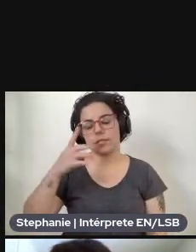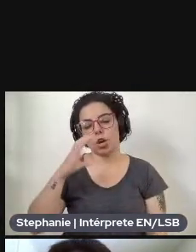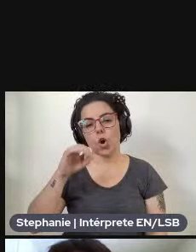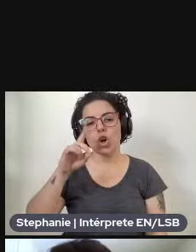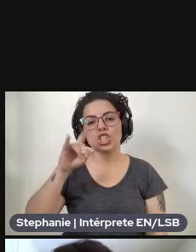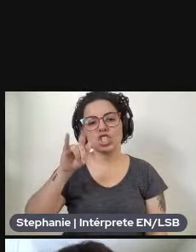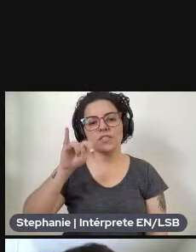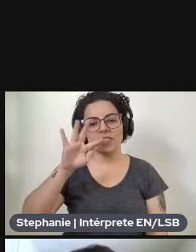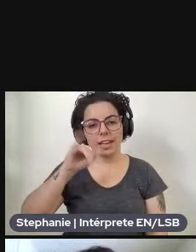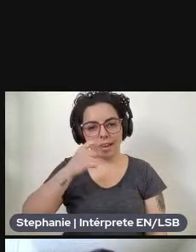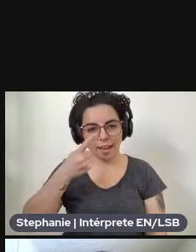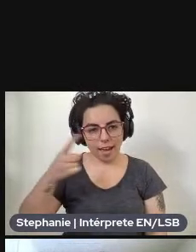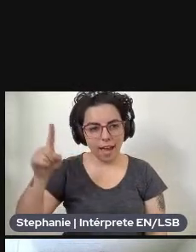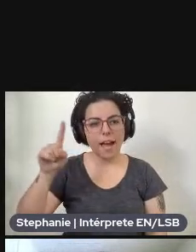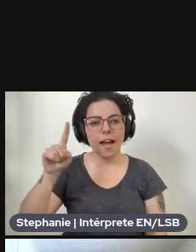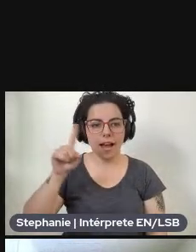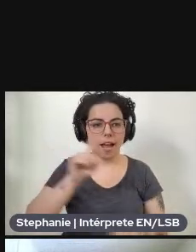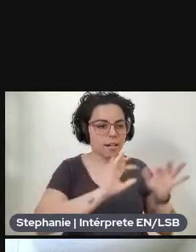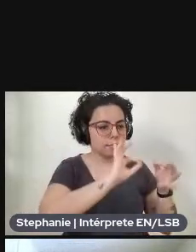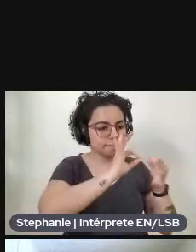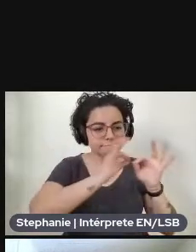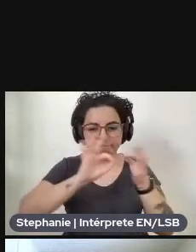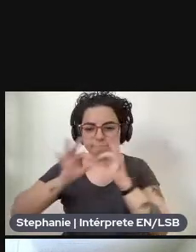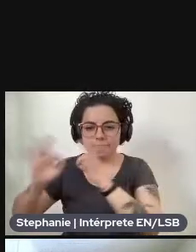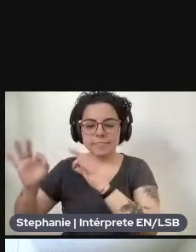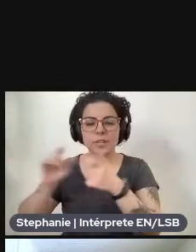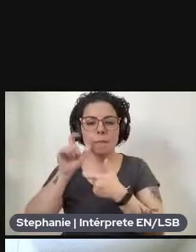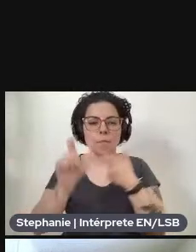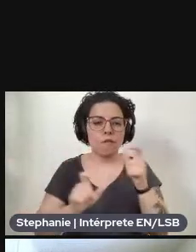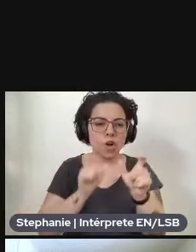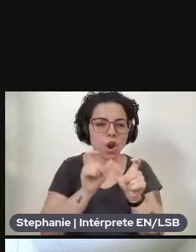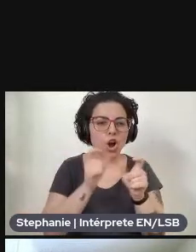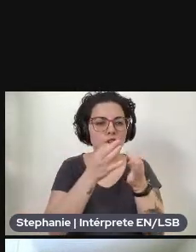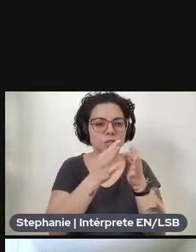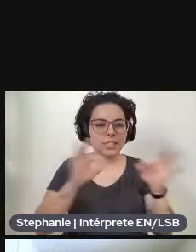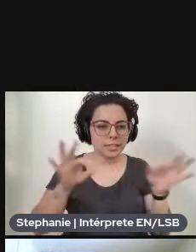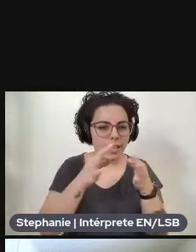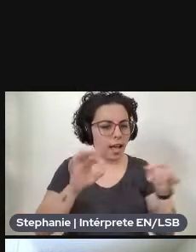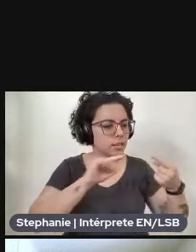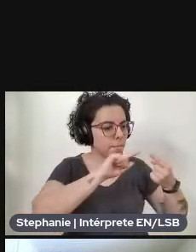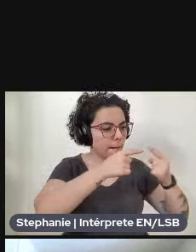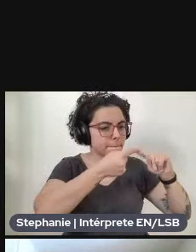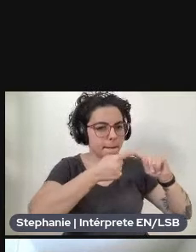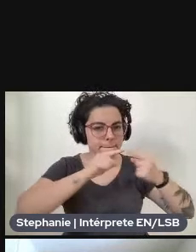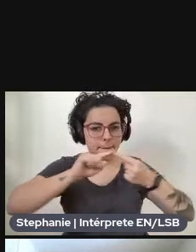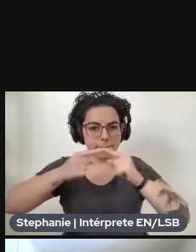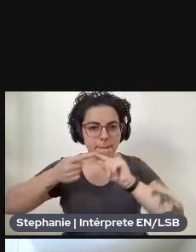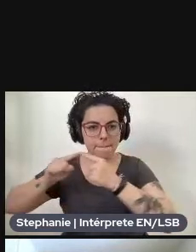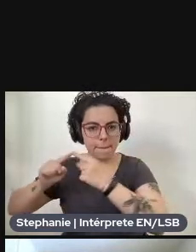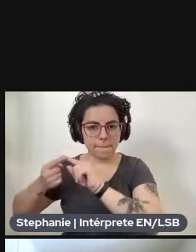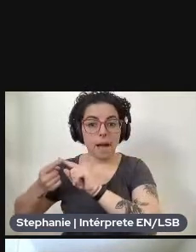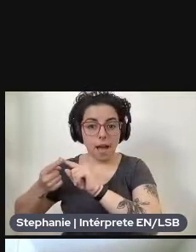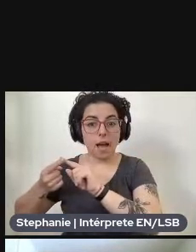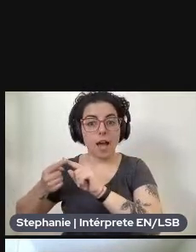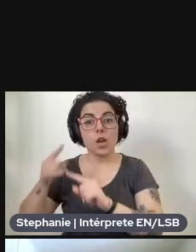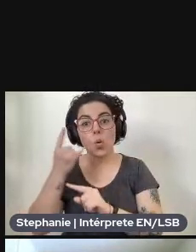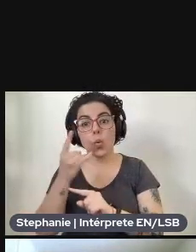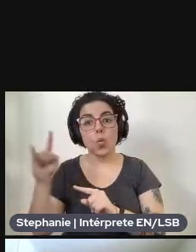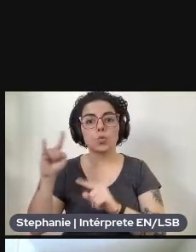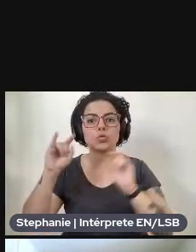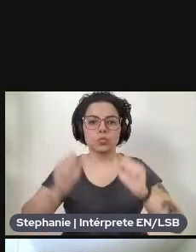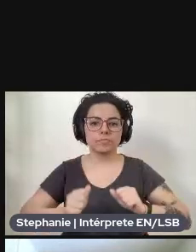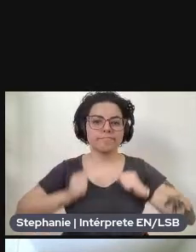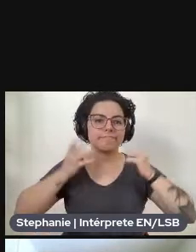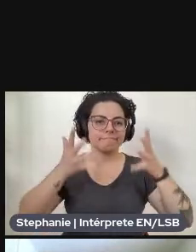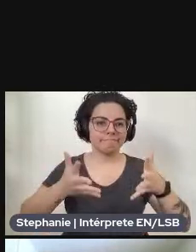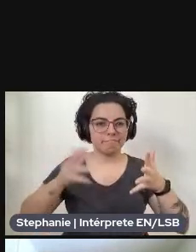through morphosyntactic and morphonological encoding, and ends in oral,